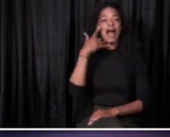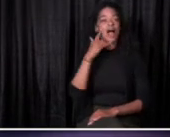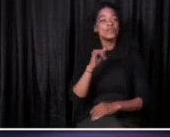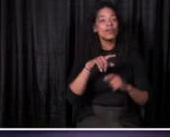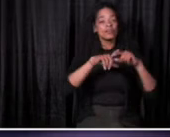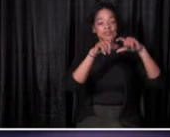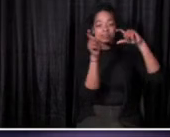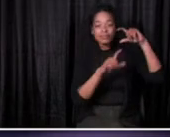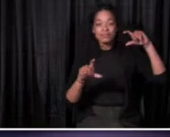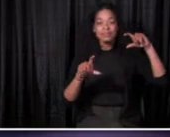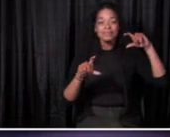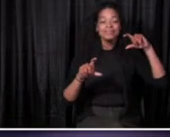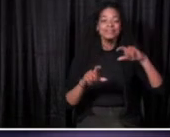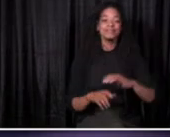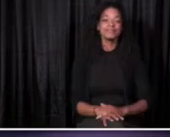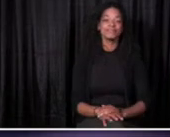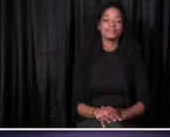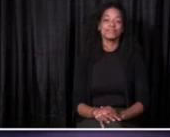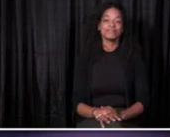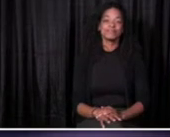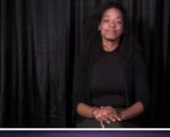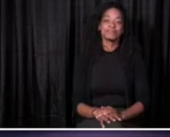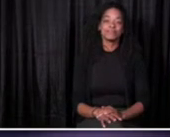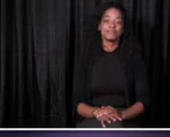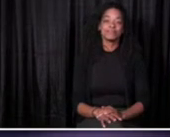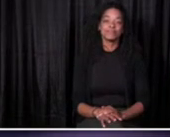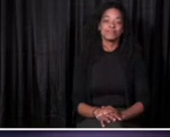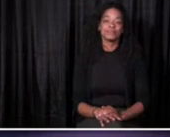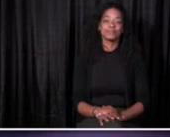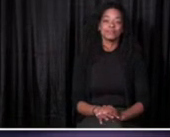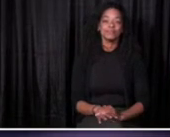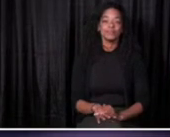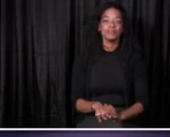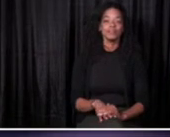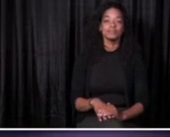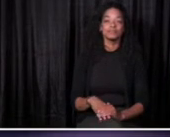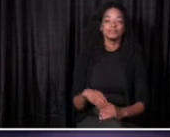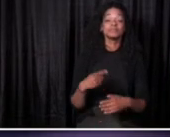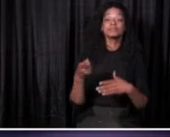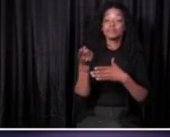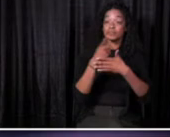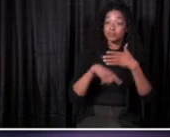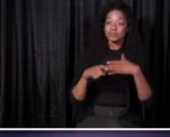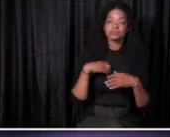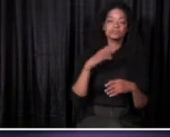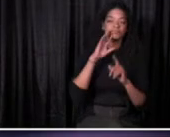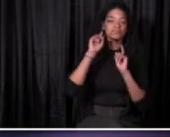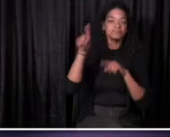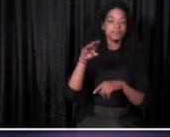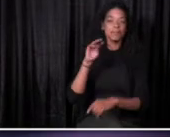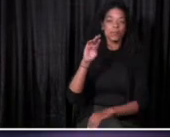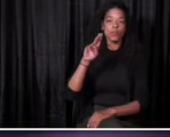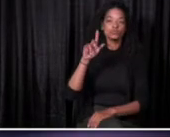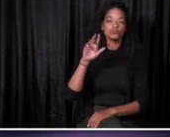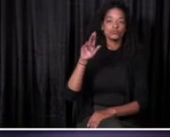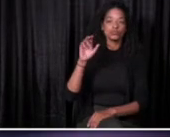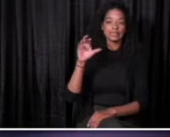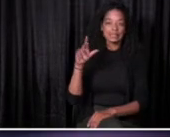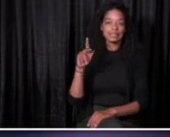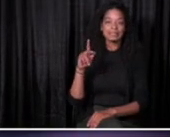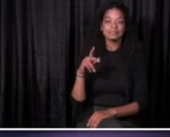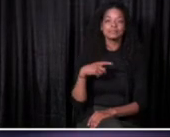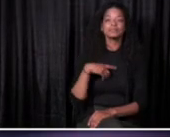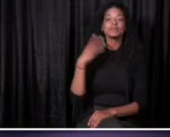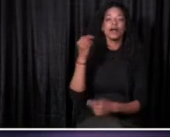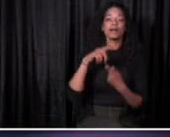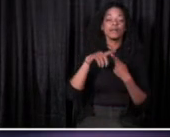Next week, I will travel to Mule Creek and Folsom Prisons, where members of